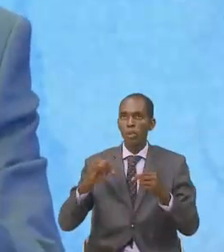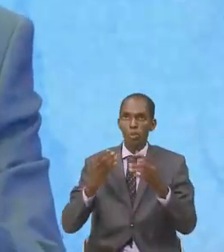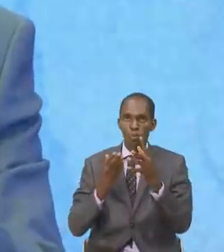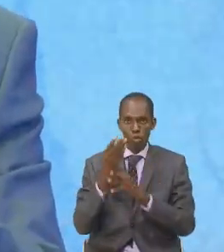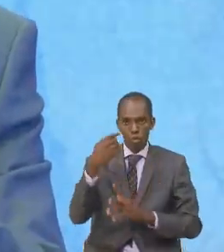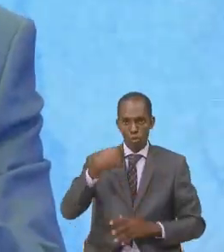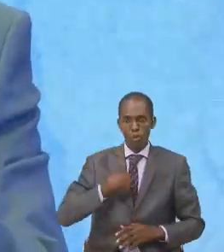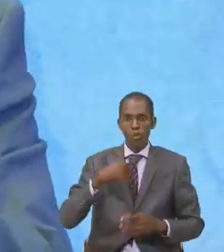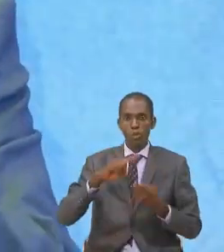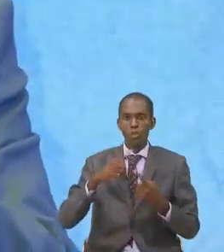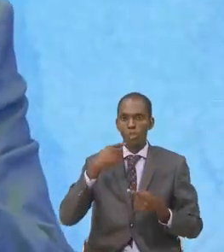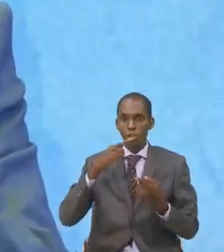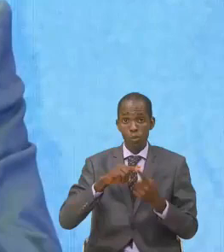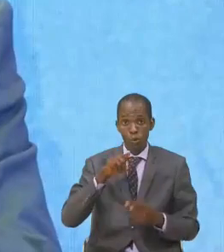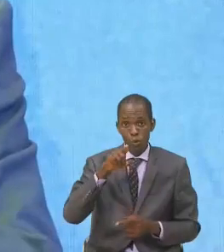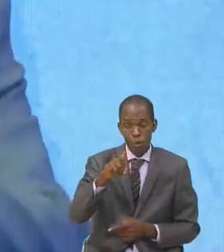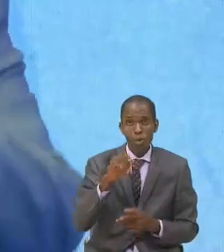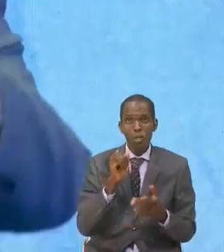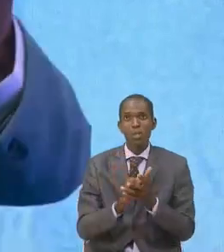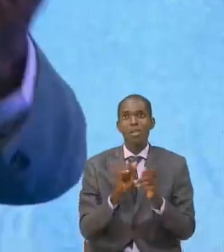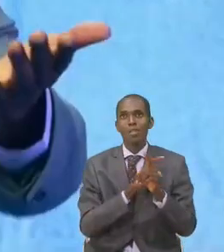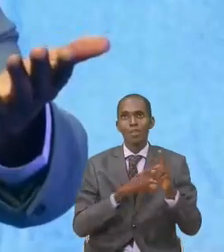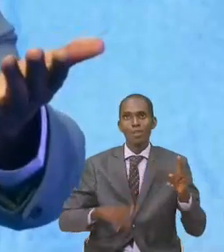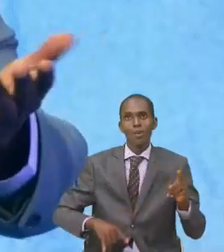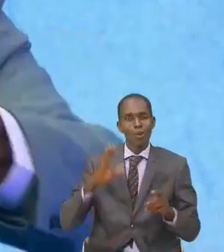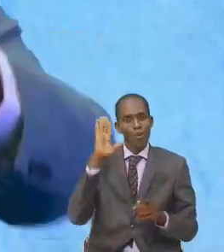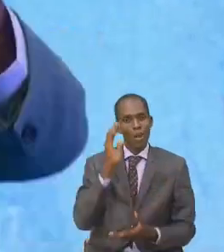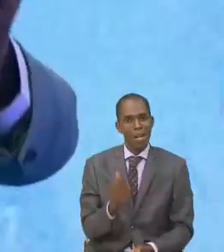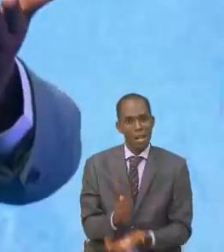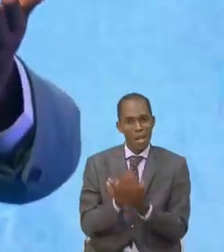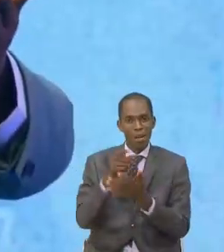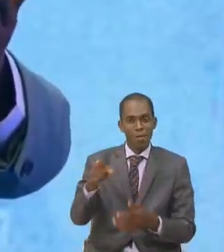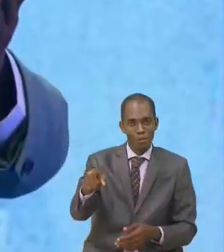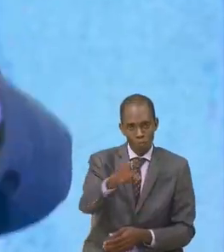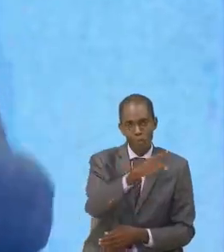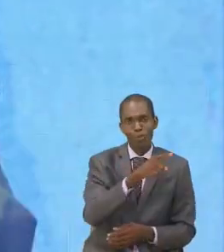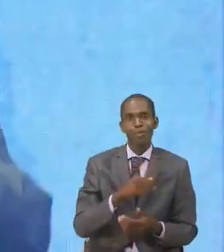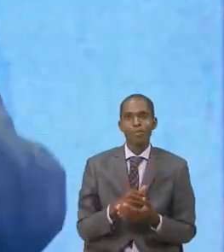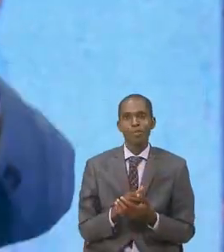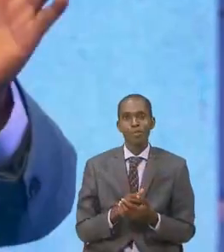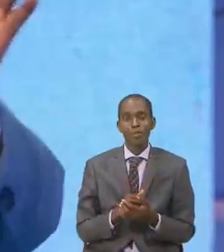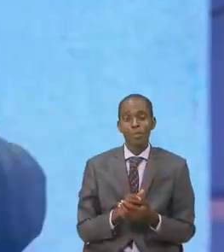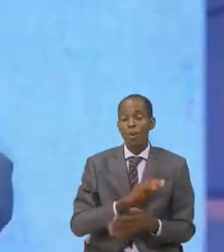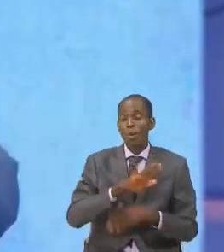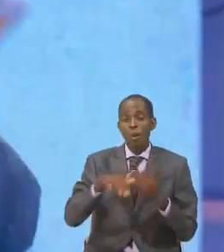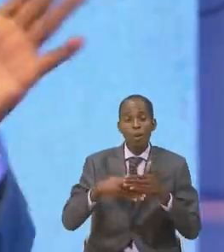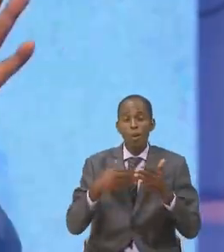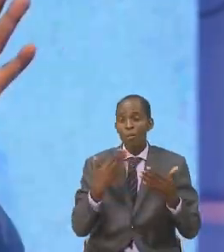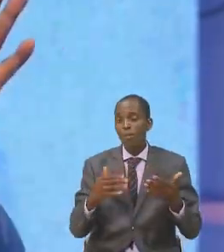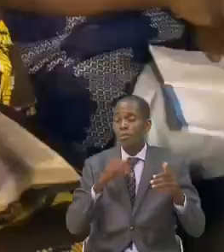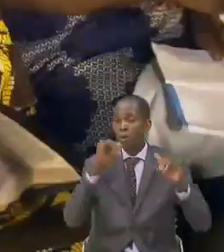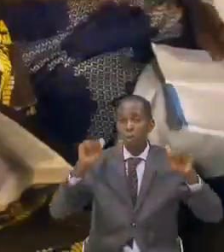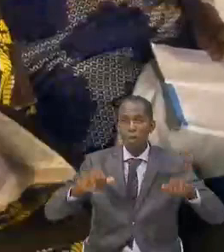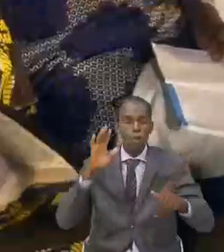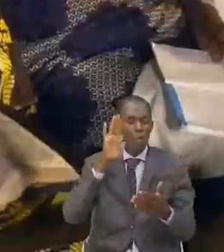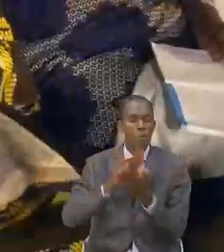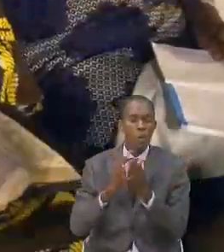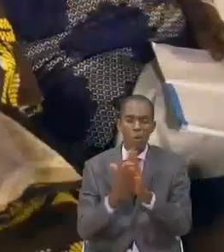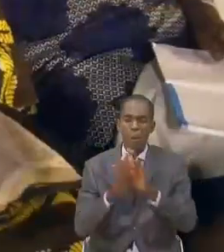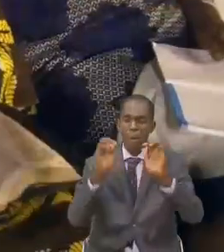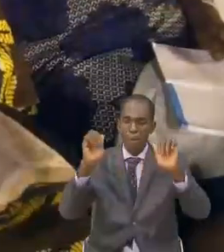The voice of the Lord coming through me tells me to tell you that the Lord will help you.